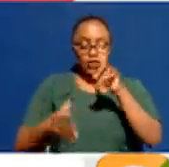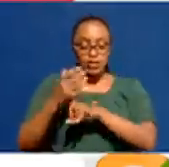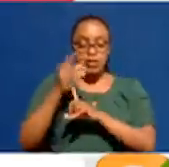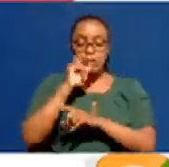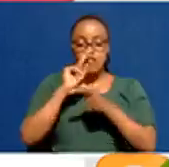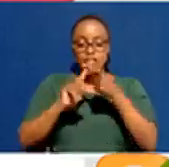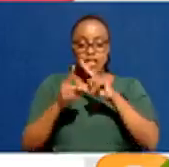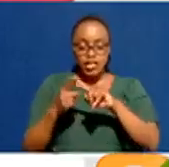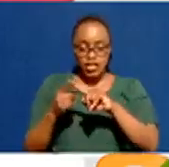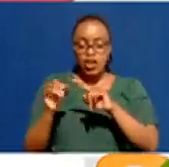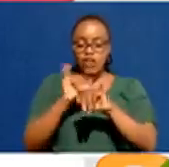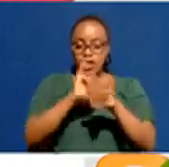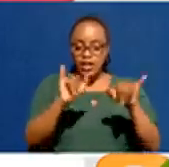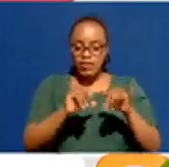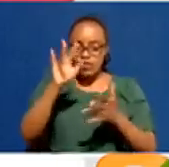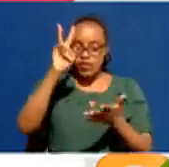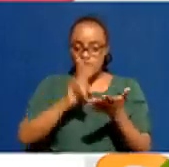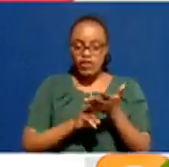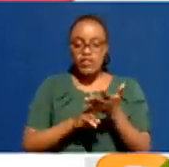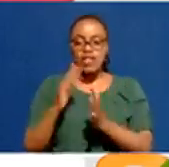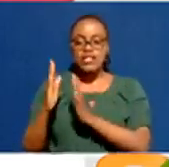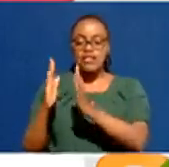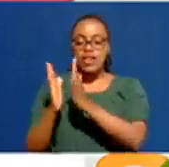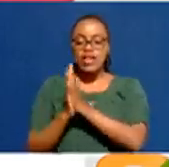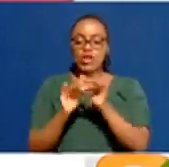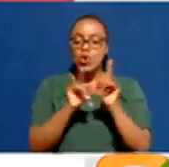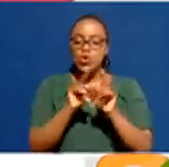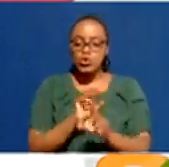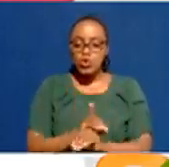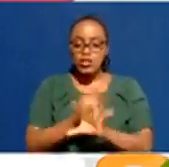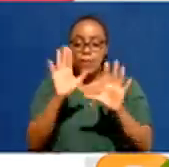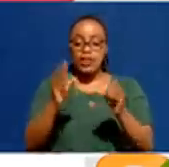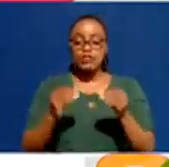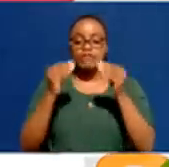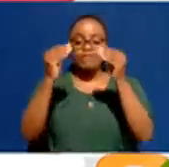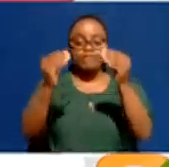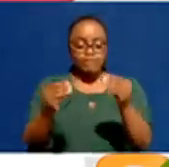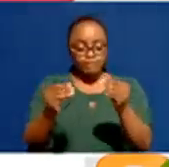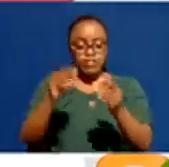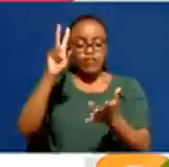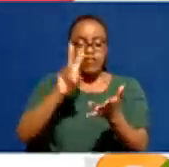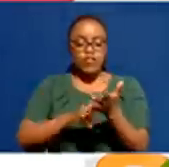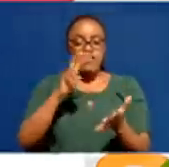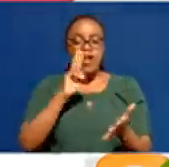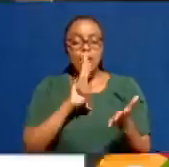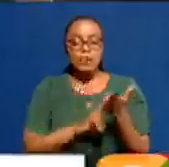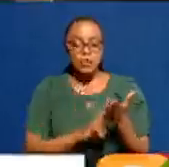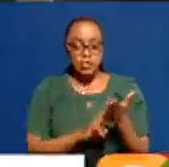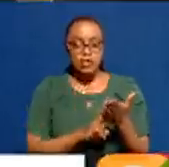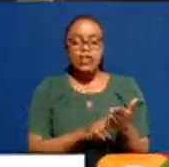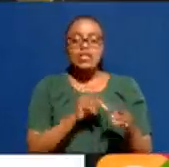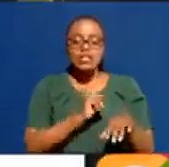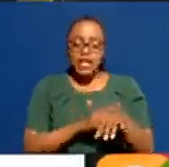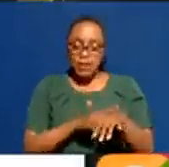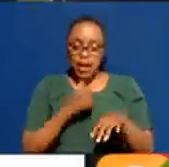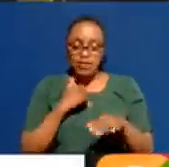of integrity, verifiability, security and transparency to guarantee accurate and verifiable results. With